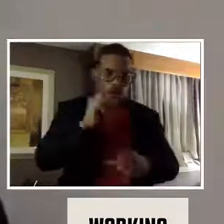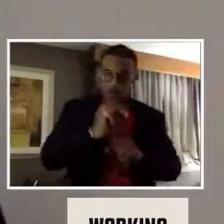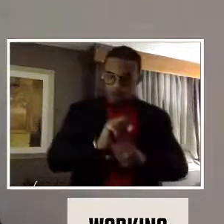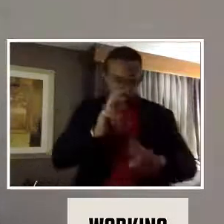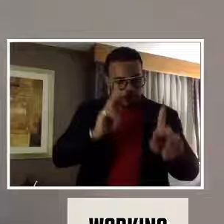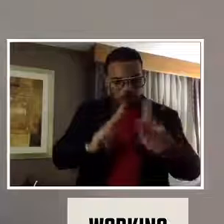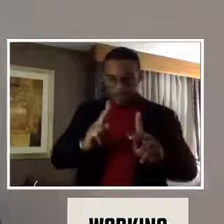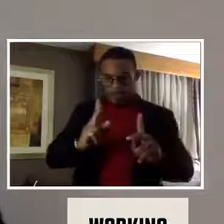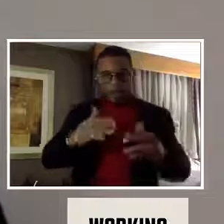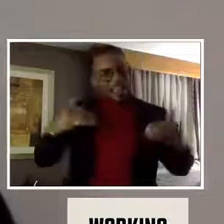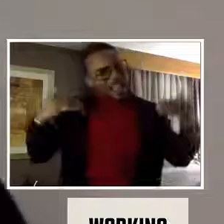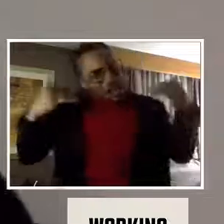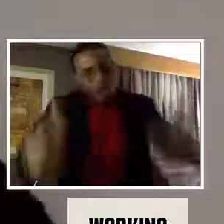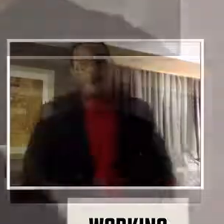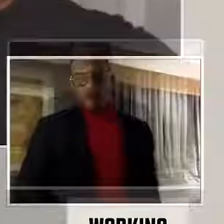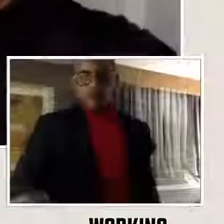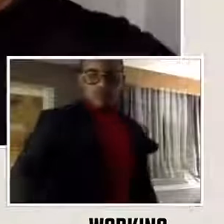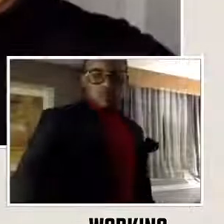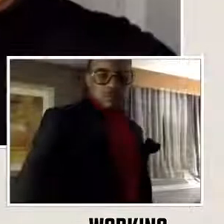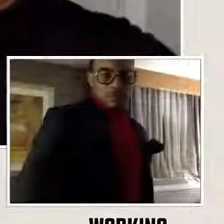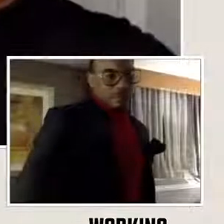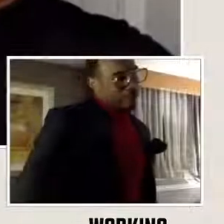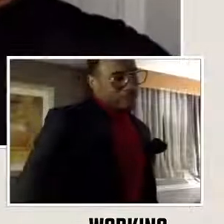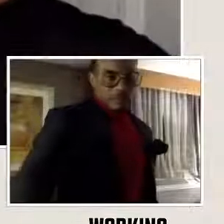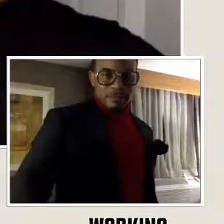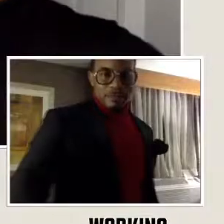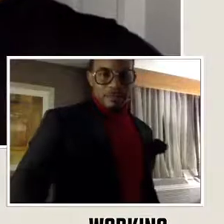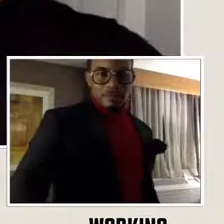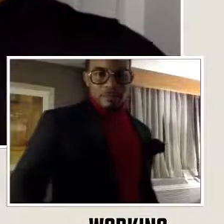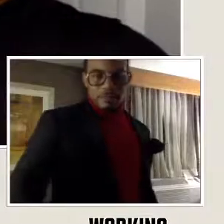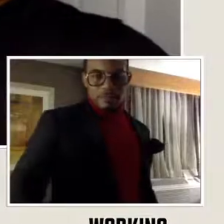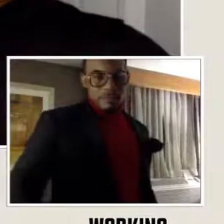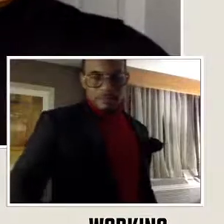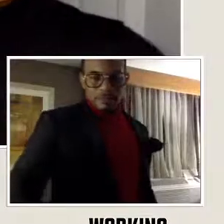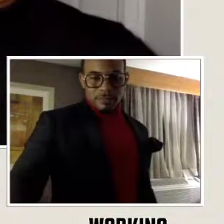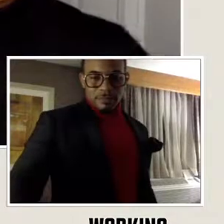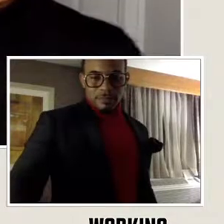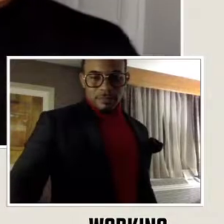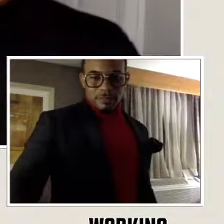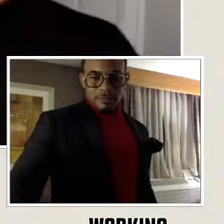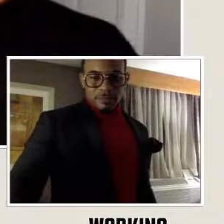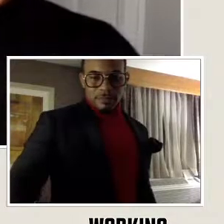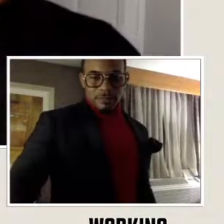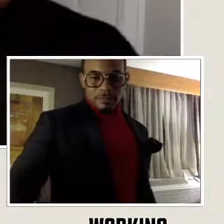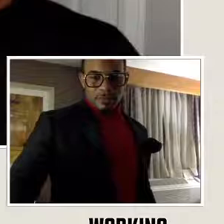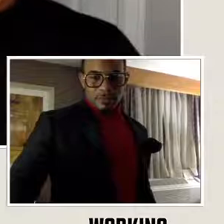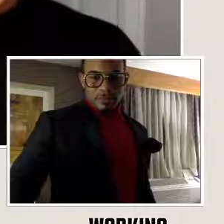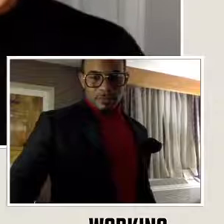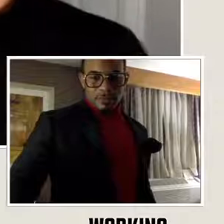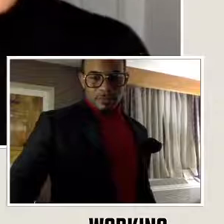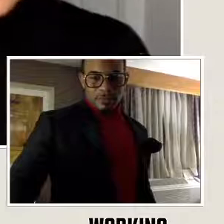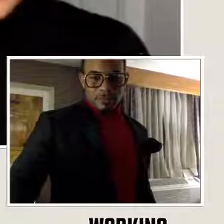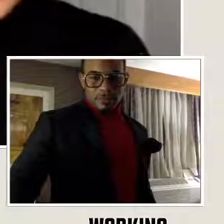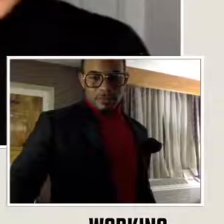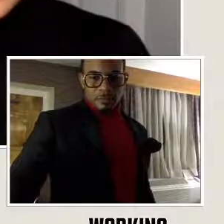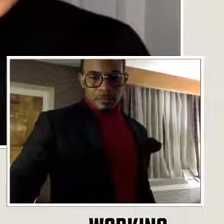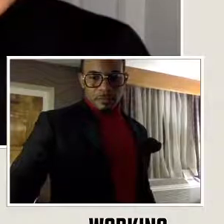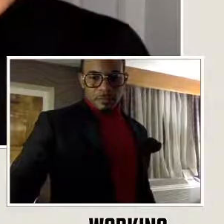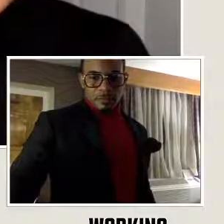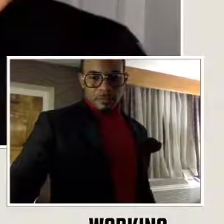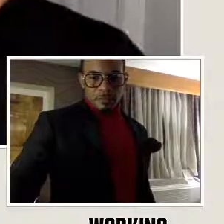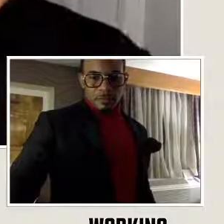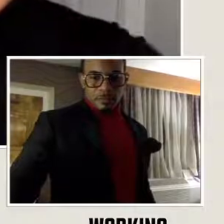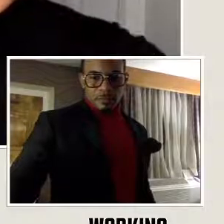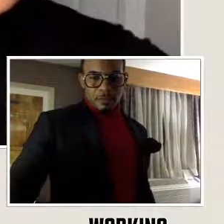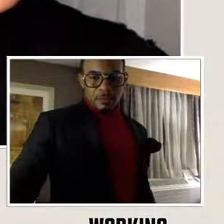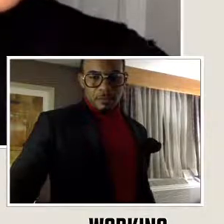working people. Let's go. I feel a stirring in my heart. I don't know about anybody else on